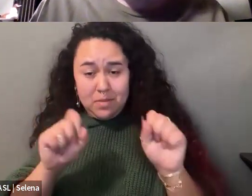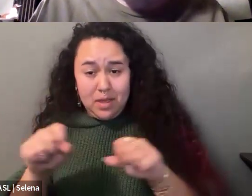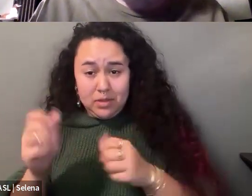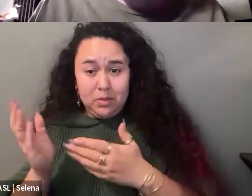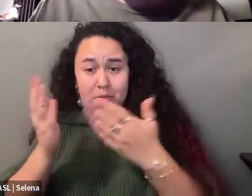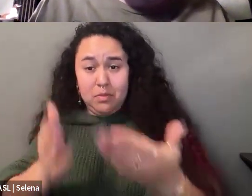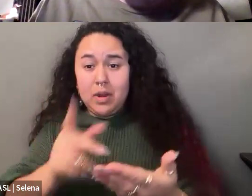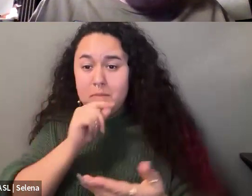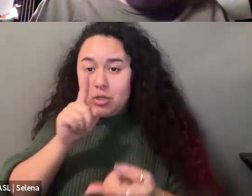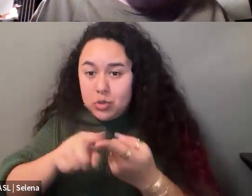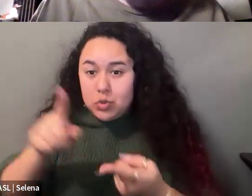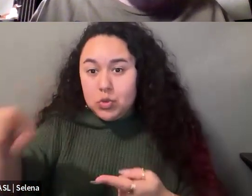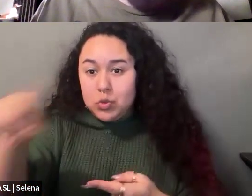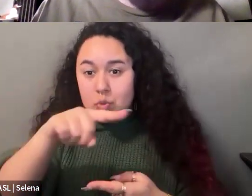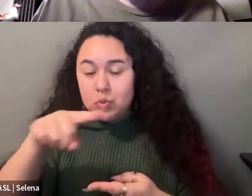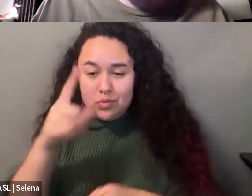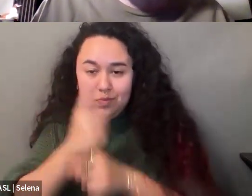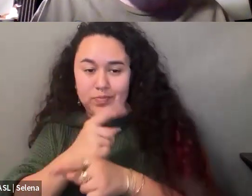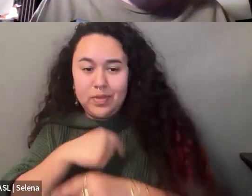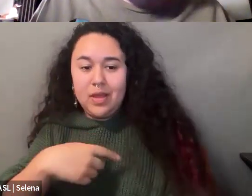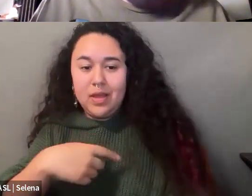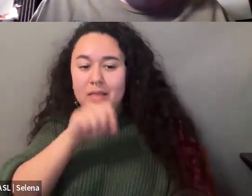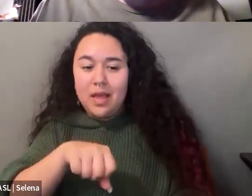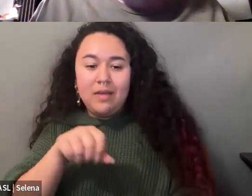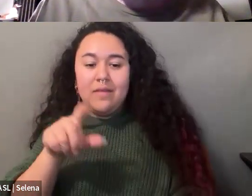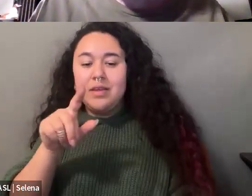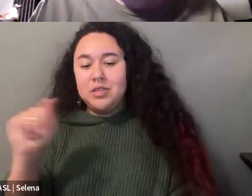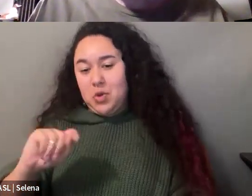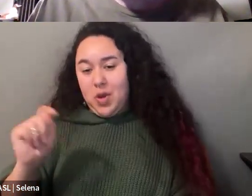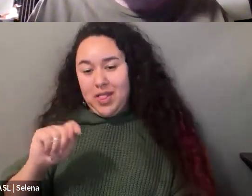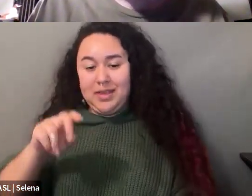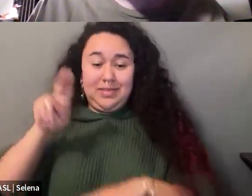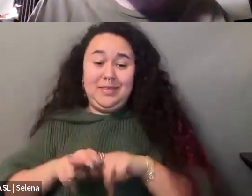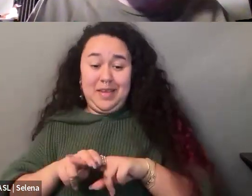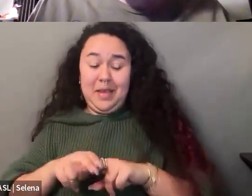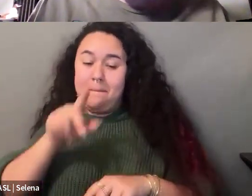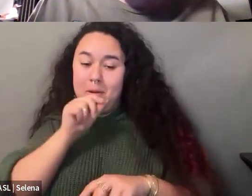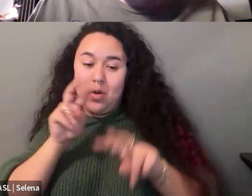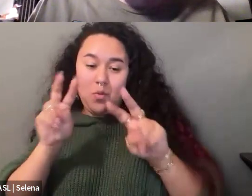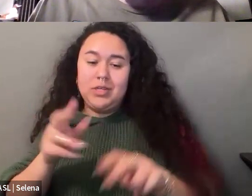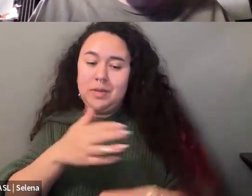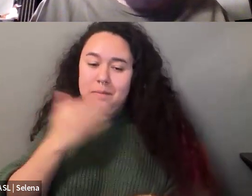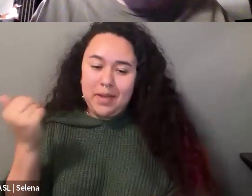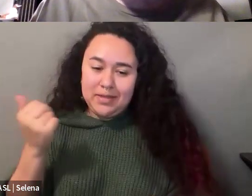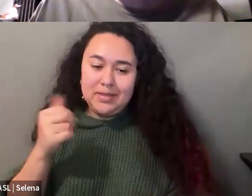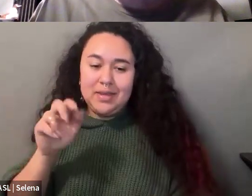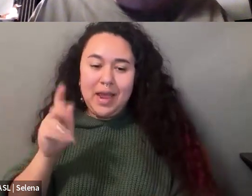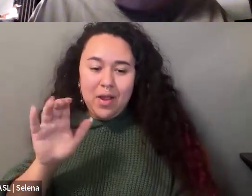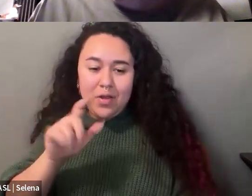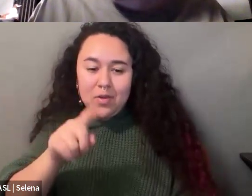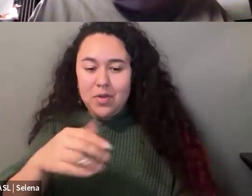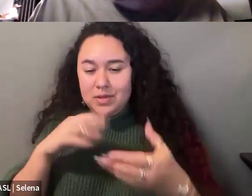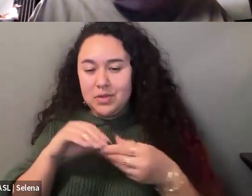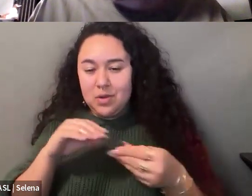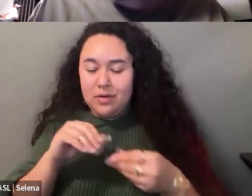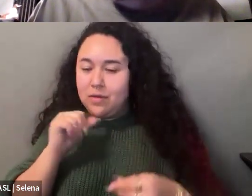bring the birds right to you, right? I love the toilet birding is the best. And Eric, I feel like you had a story. Actually, if anyone isn't